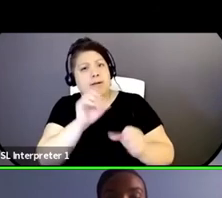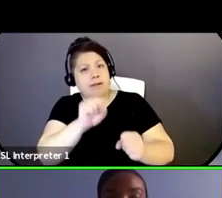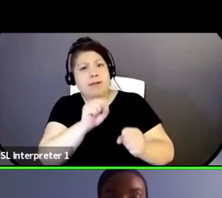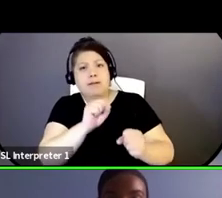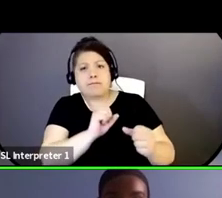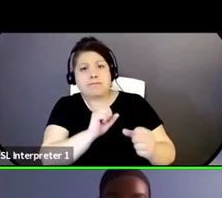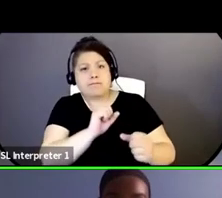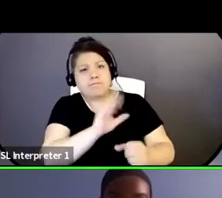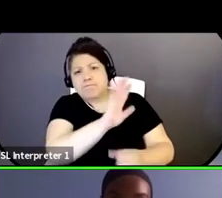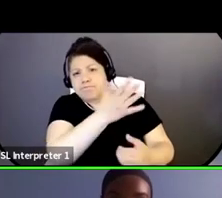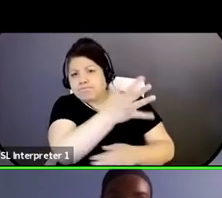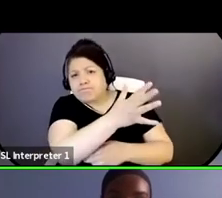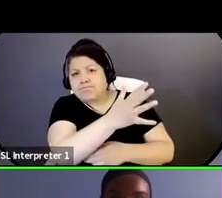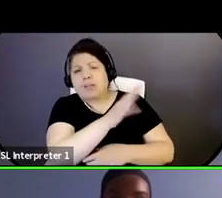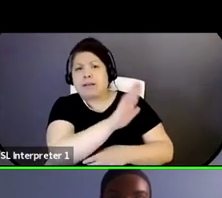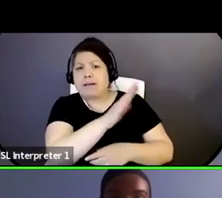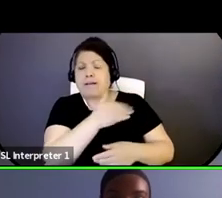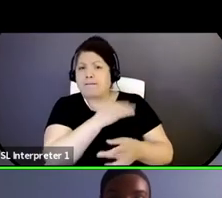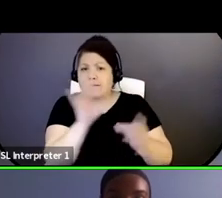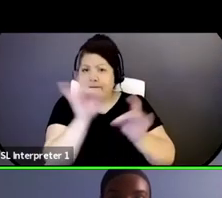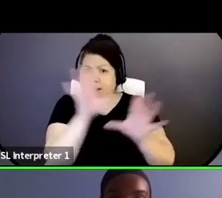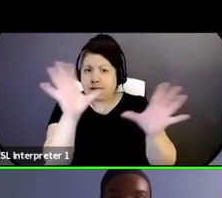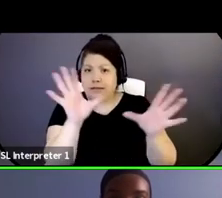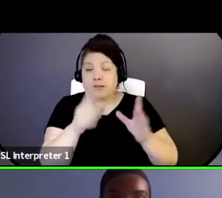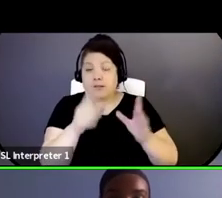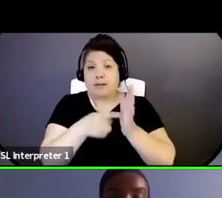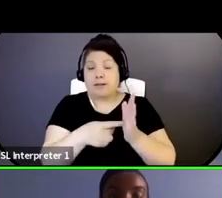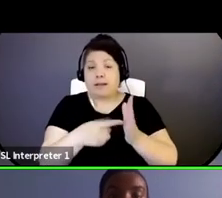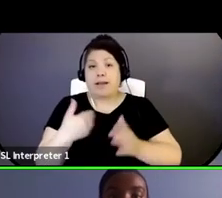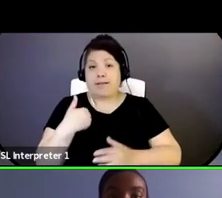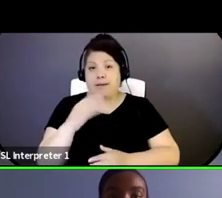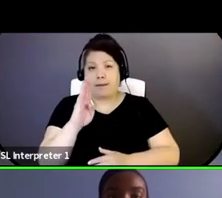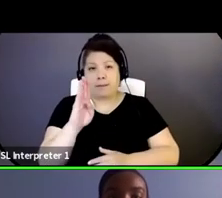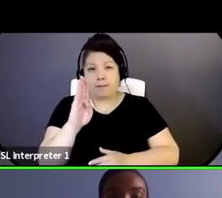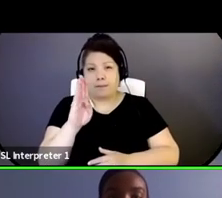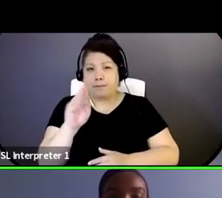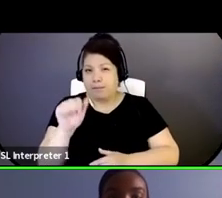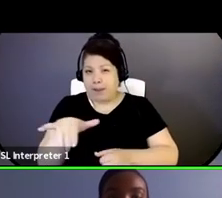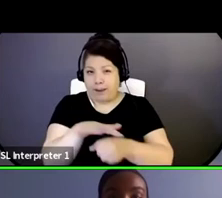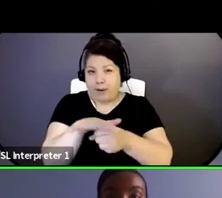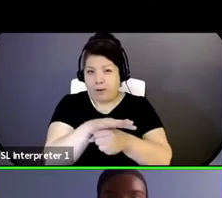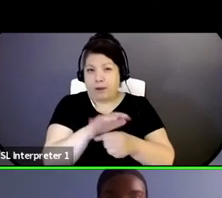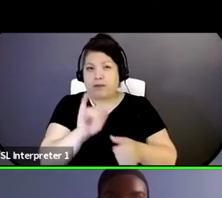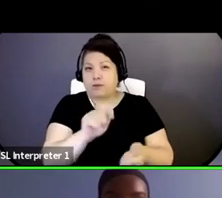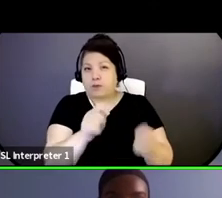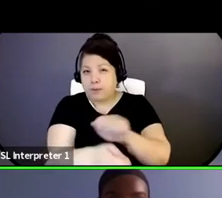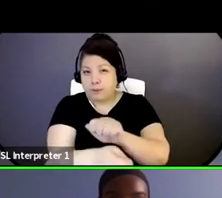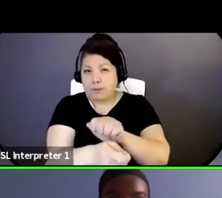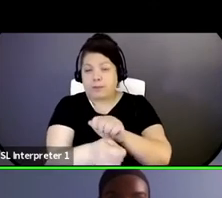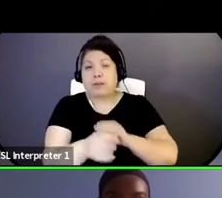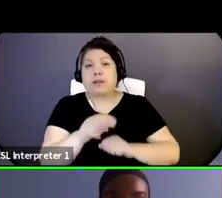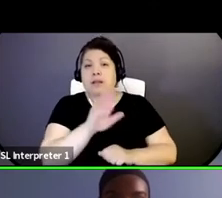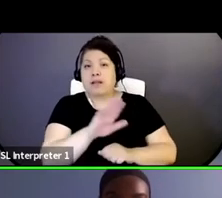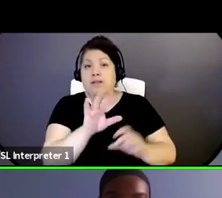the Transformative Justice Collective in the Bay Area, the Audre Lorde Project